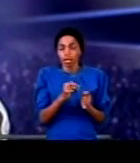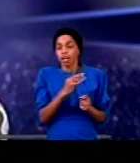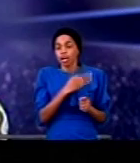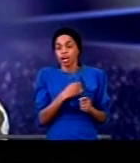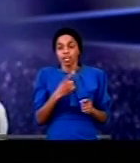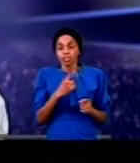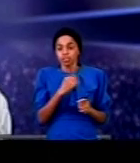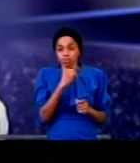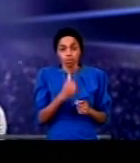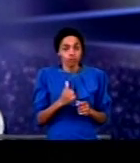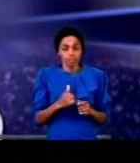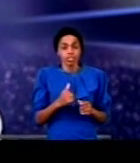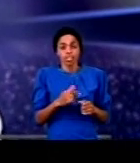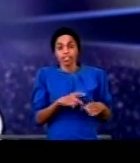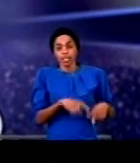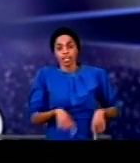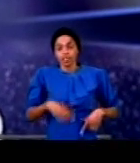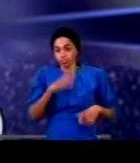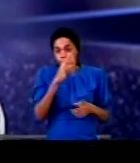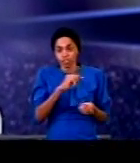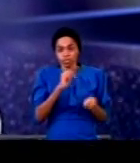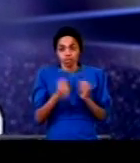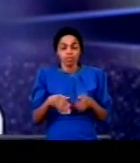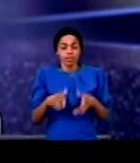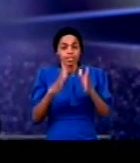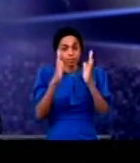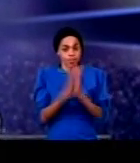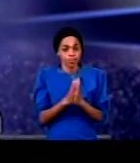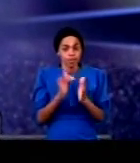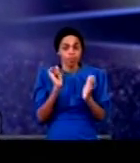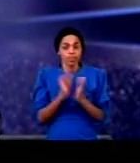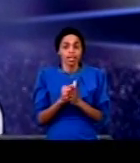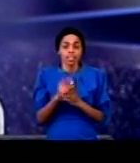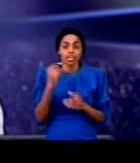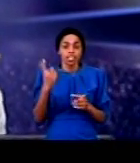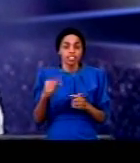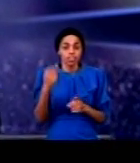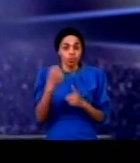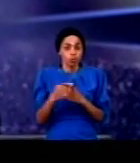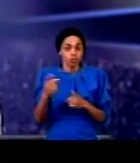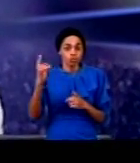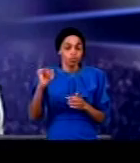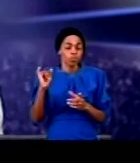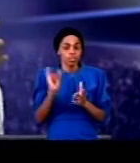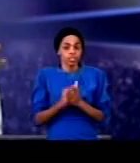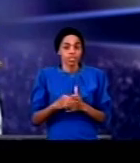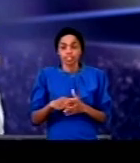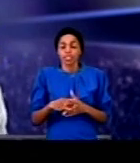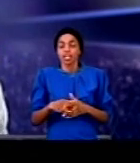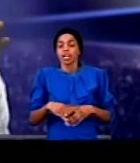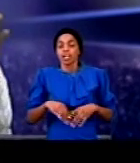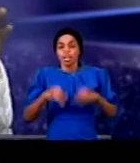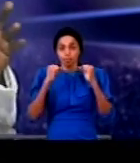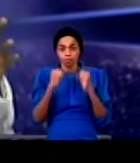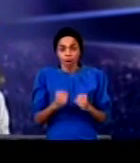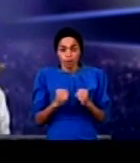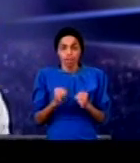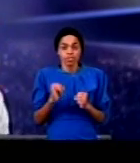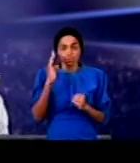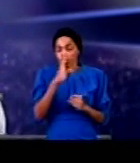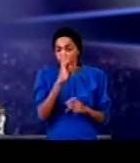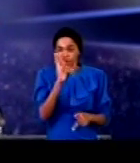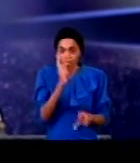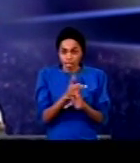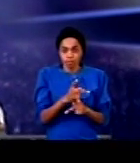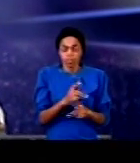preserved. The knowledge of the word of God will abide in the people through the media, through the internet, through the radio,